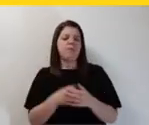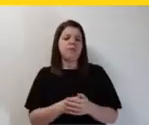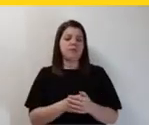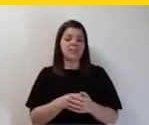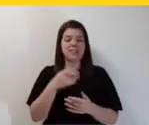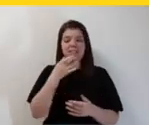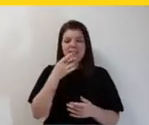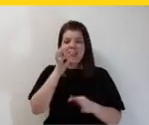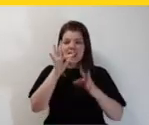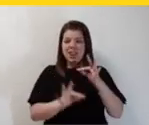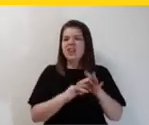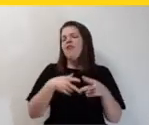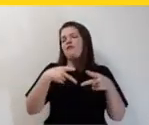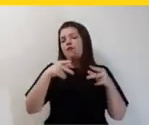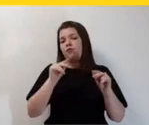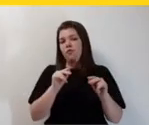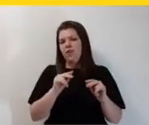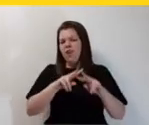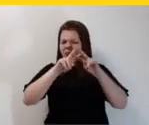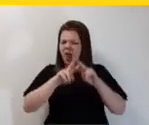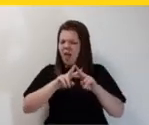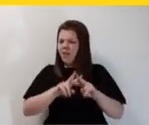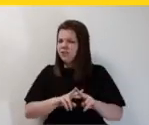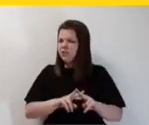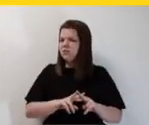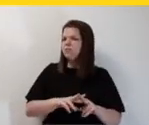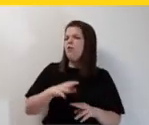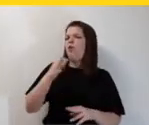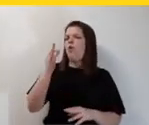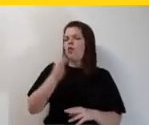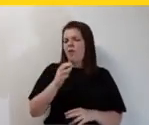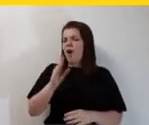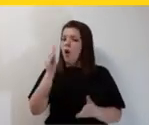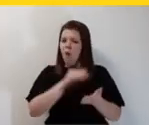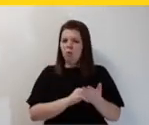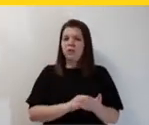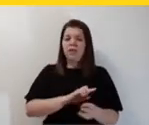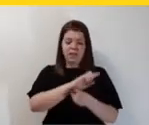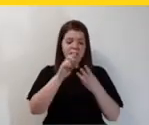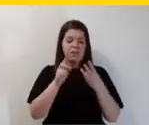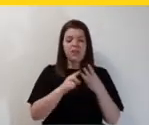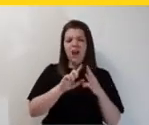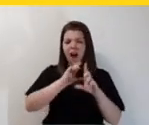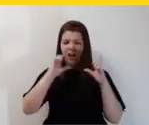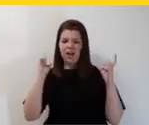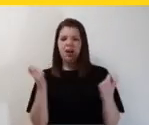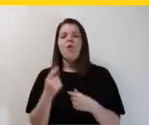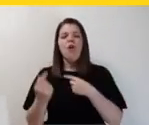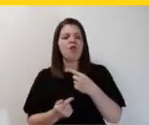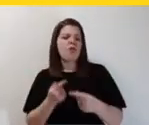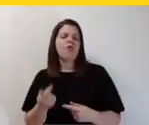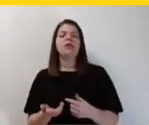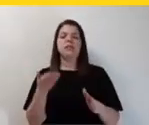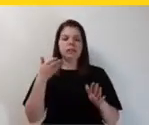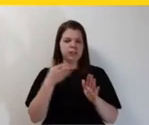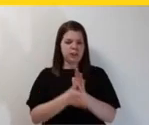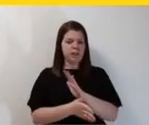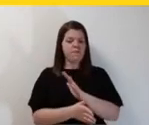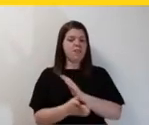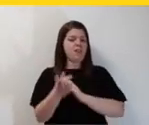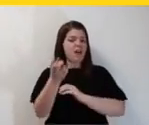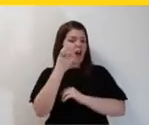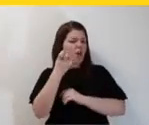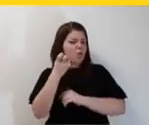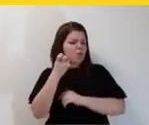This planning is refined in each iteration. Daily meeting. Every day, the progress of the task